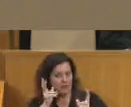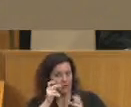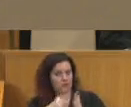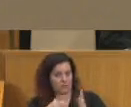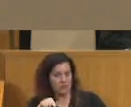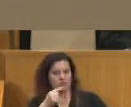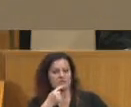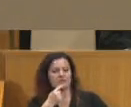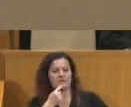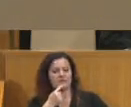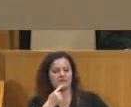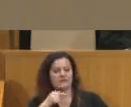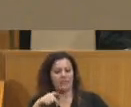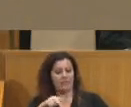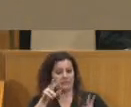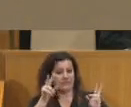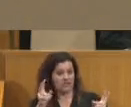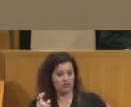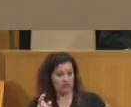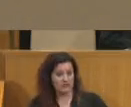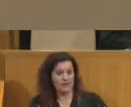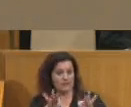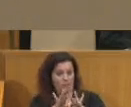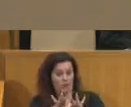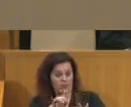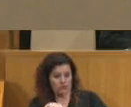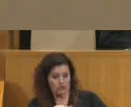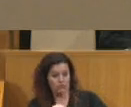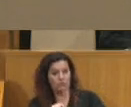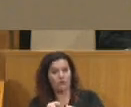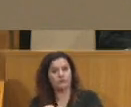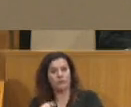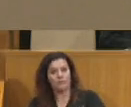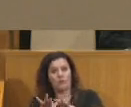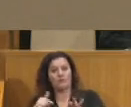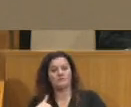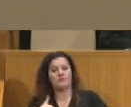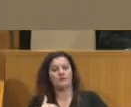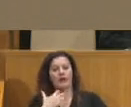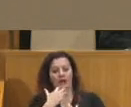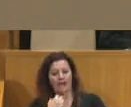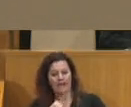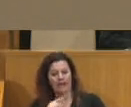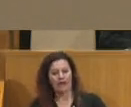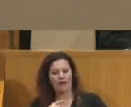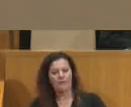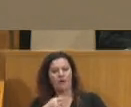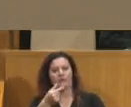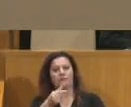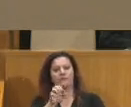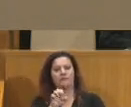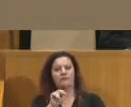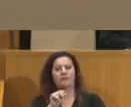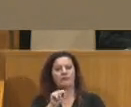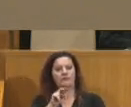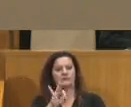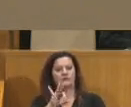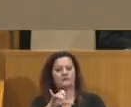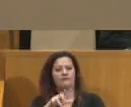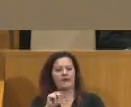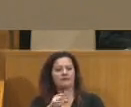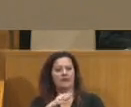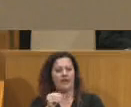and last but not least, a gentleman that I have a lot of respect for. I don't think I would be sitting here if he didn't twist my arm, and that is Mark